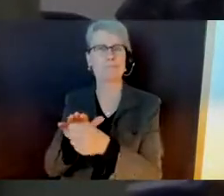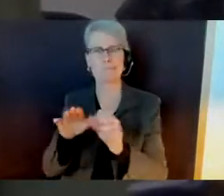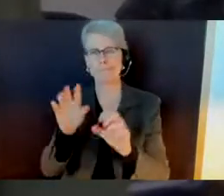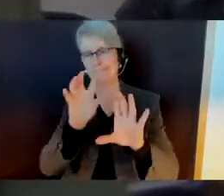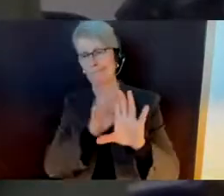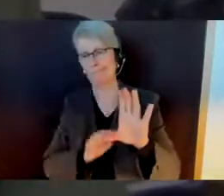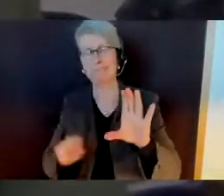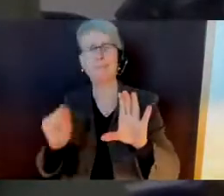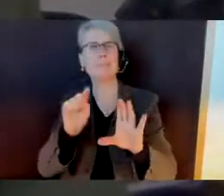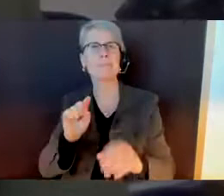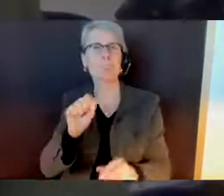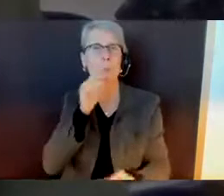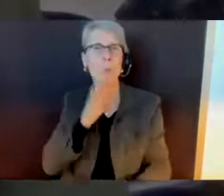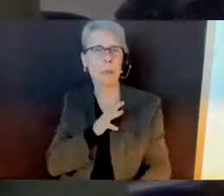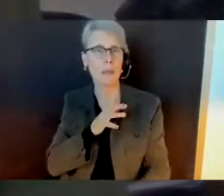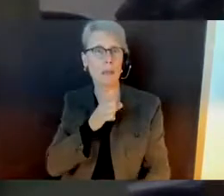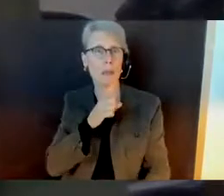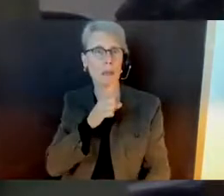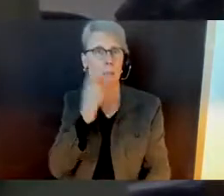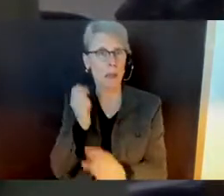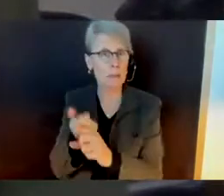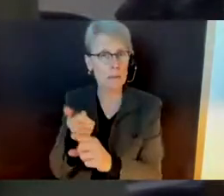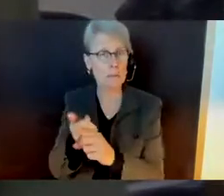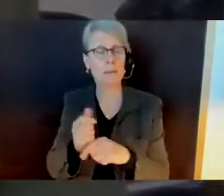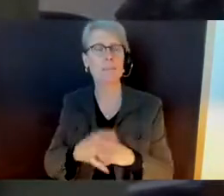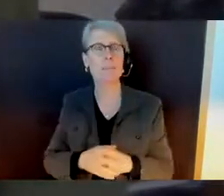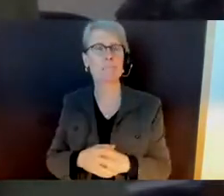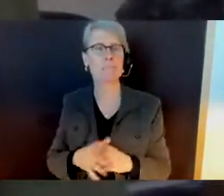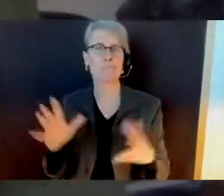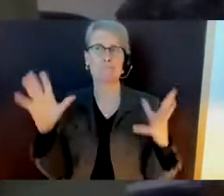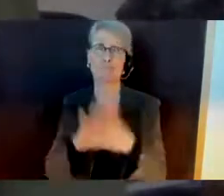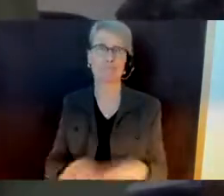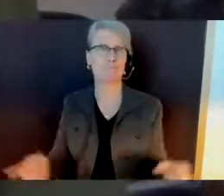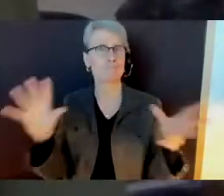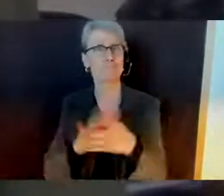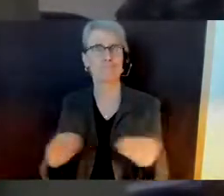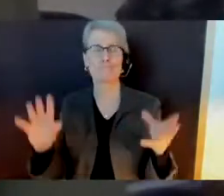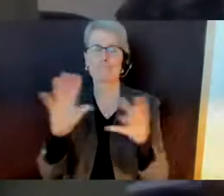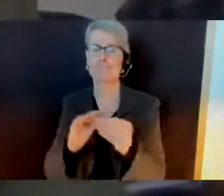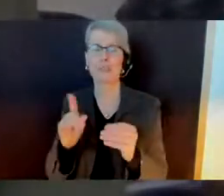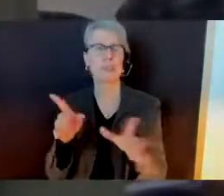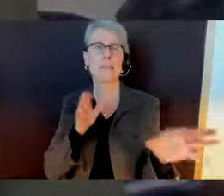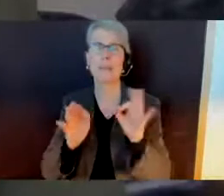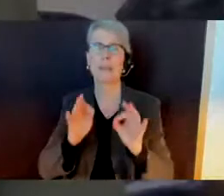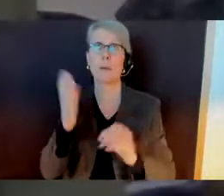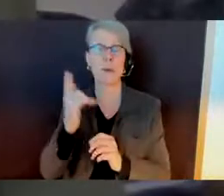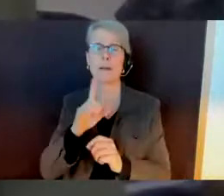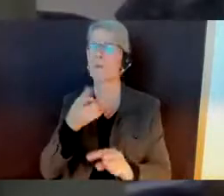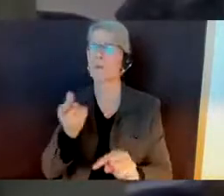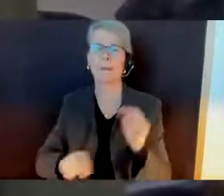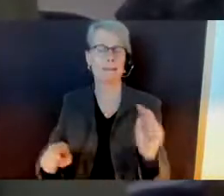nations, a Black woman who beautifully talked about the danger of a single